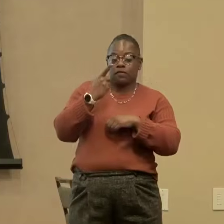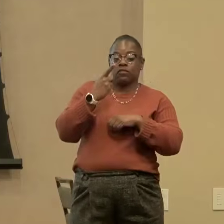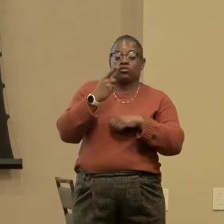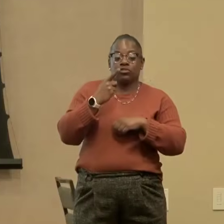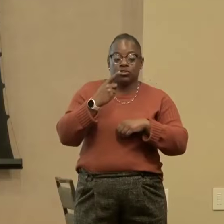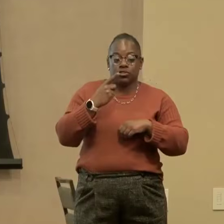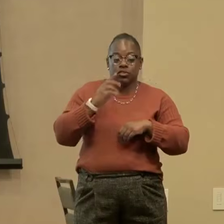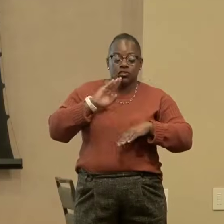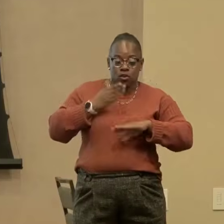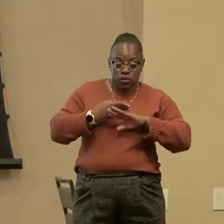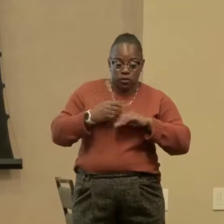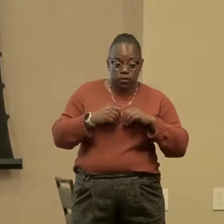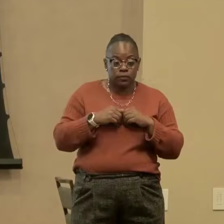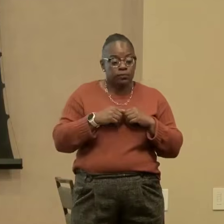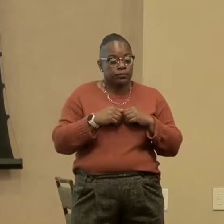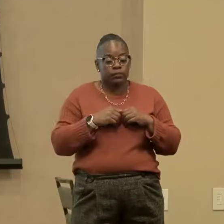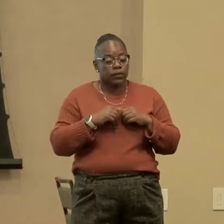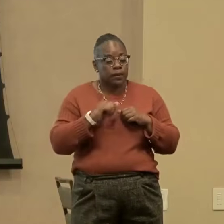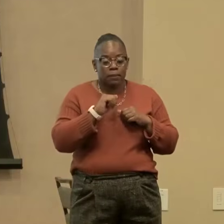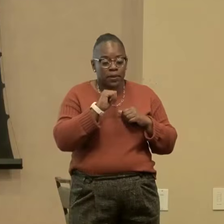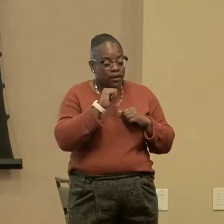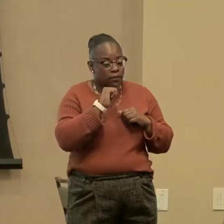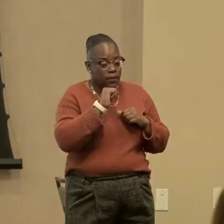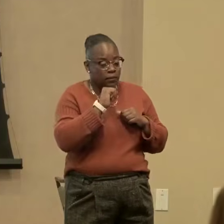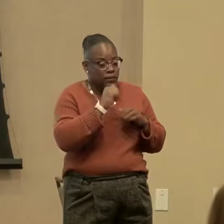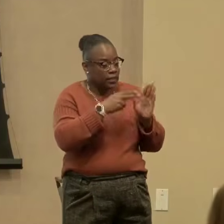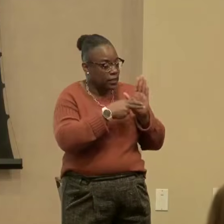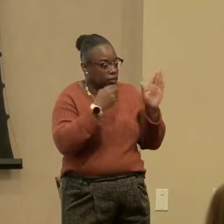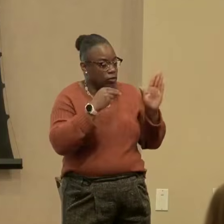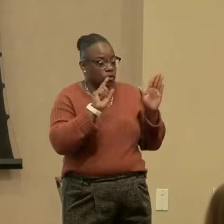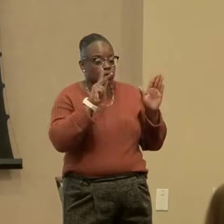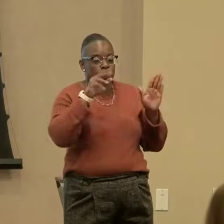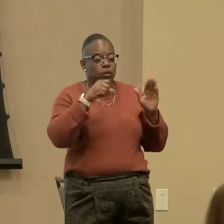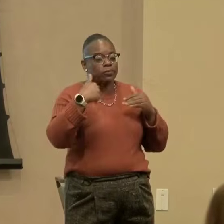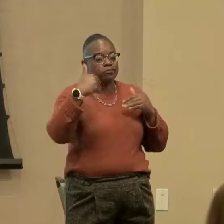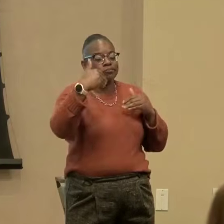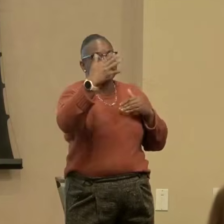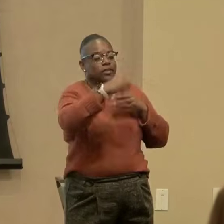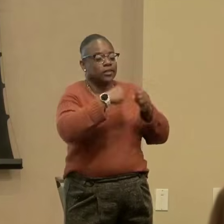daughter. But I wasn't diagnosed with lupus until several years later.